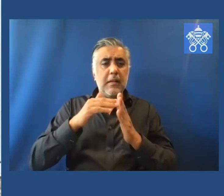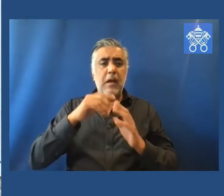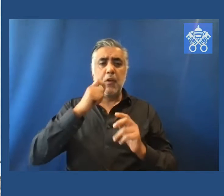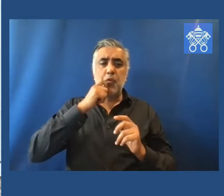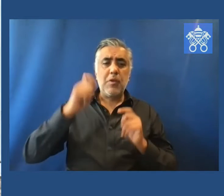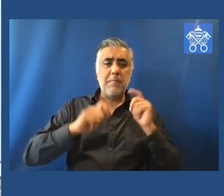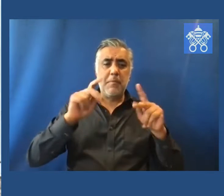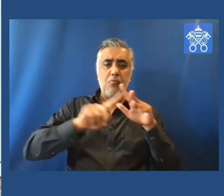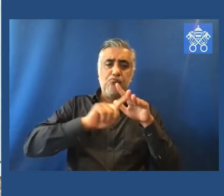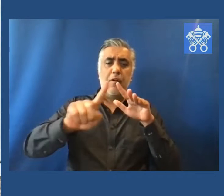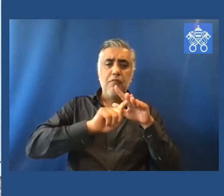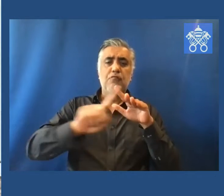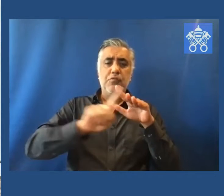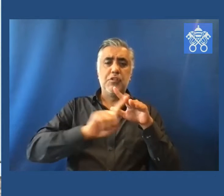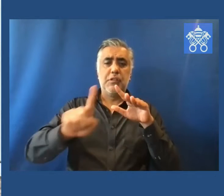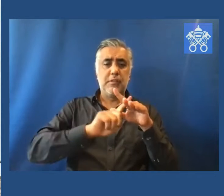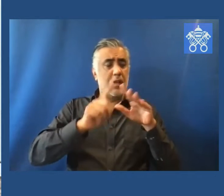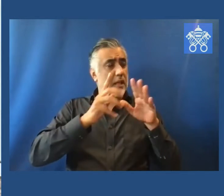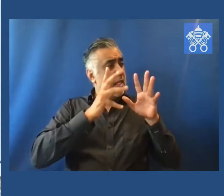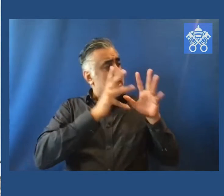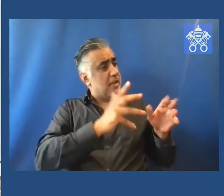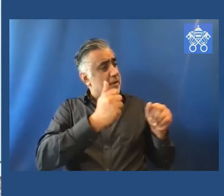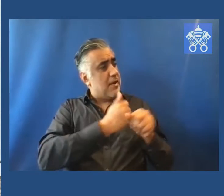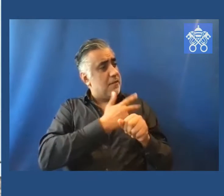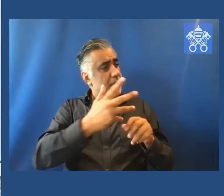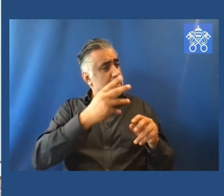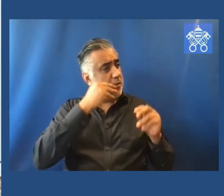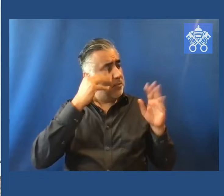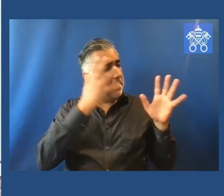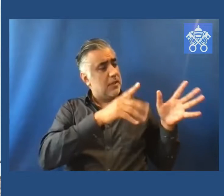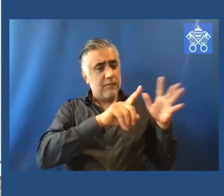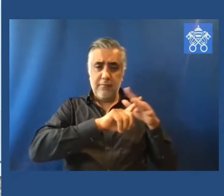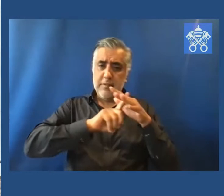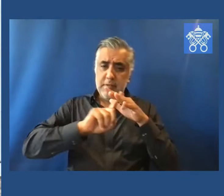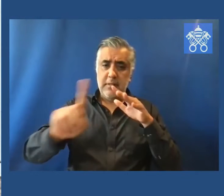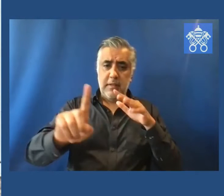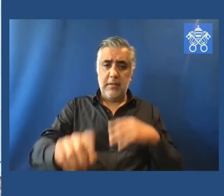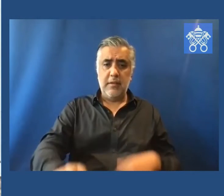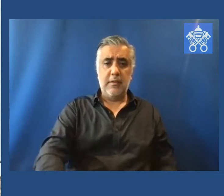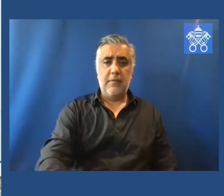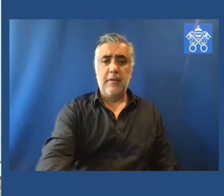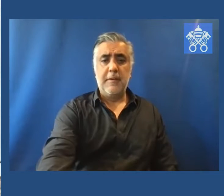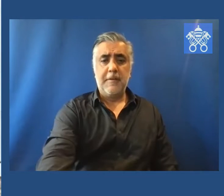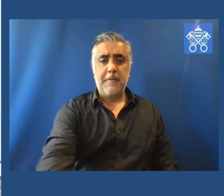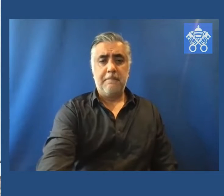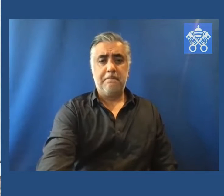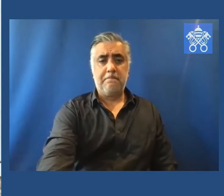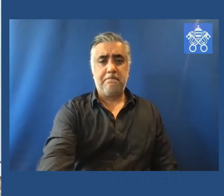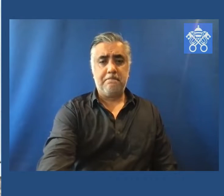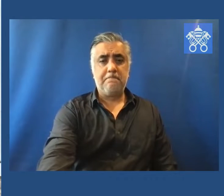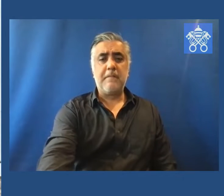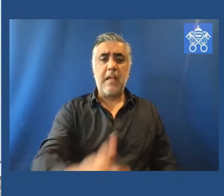I think about the millions of Ukrainian refugees who have to leave everything behind,